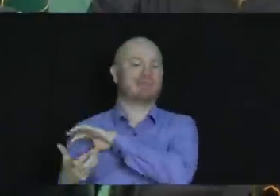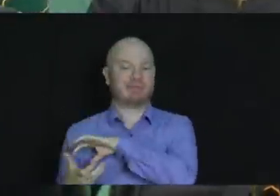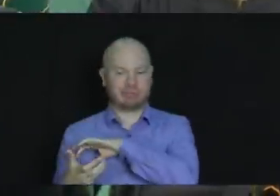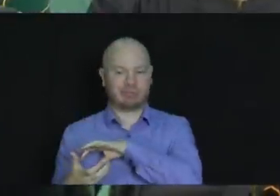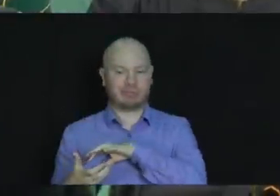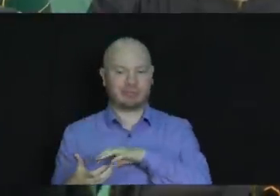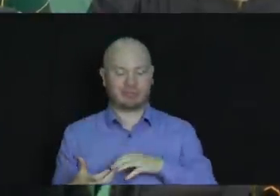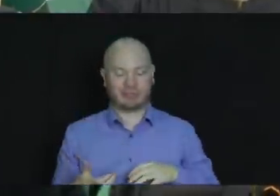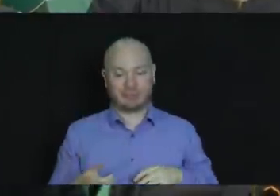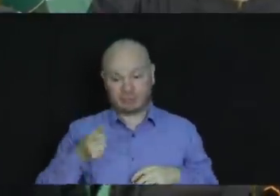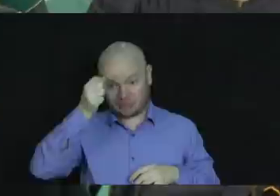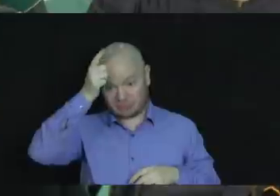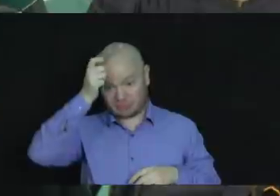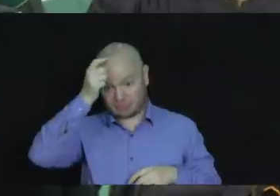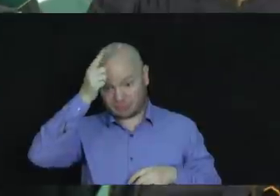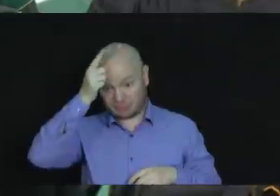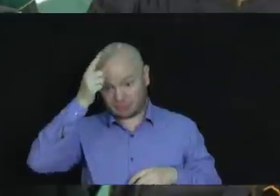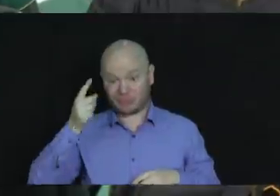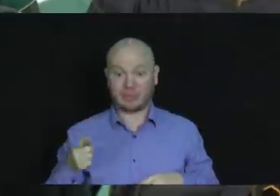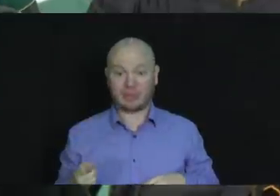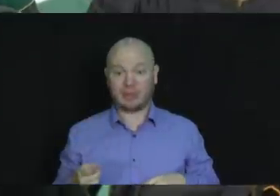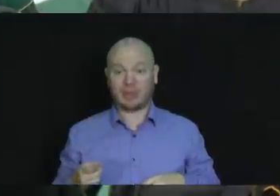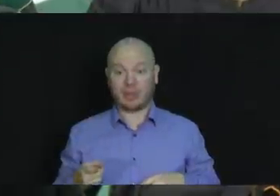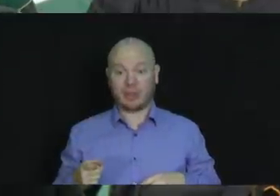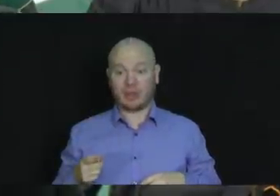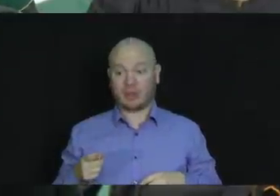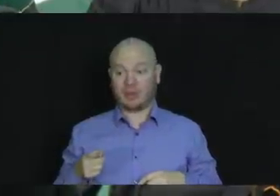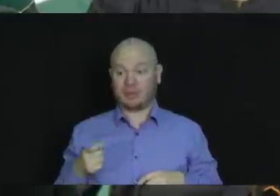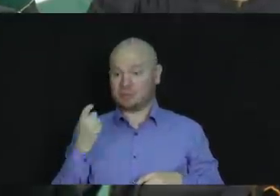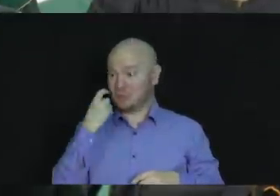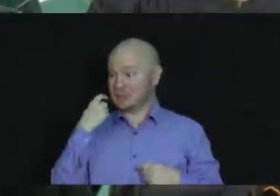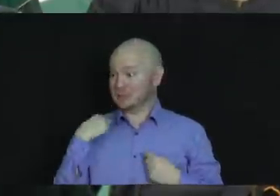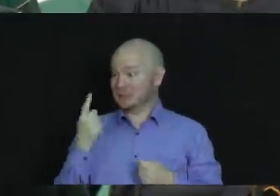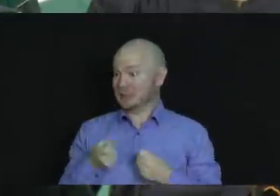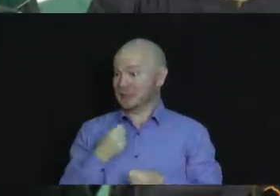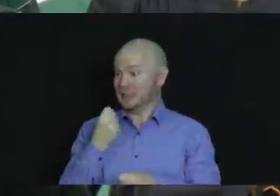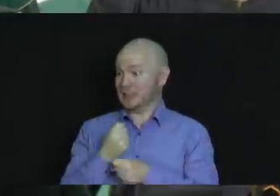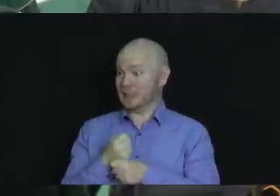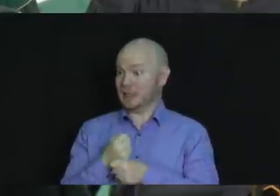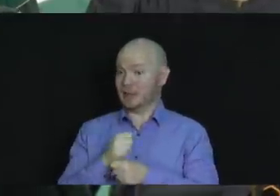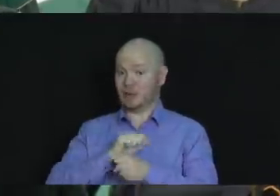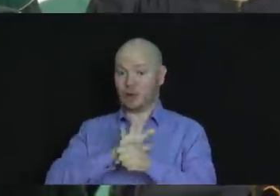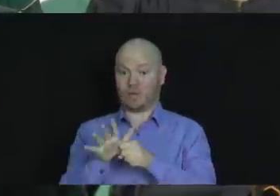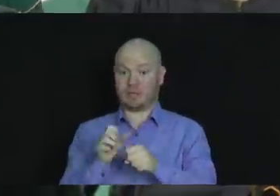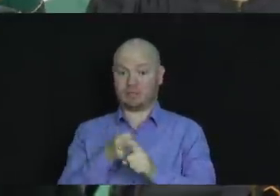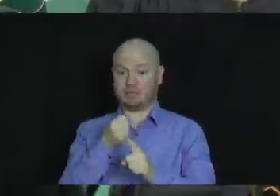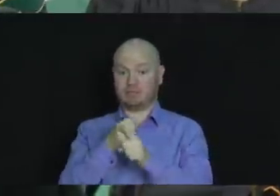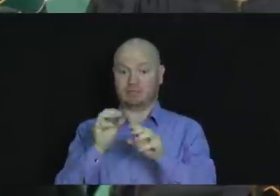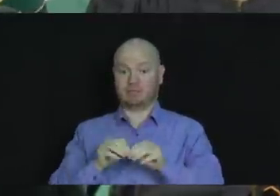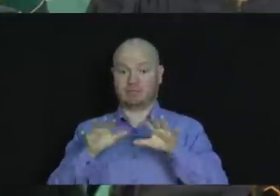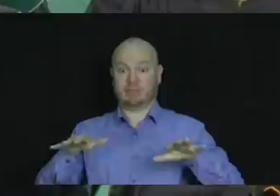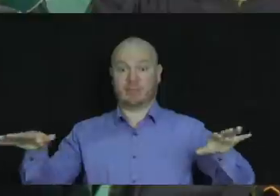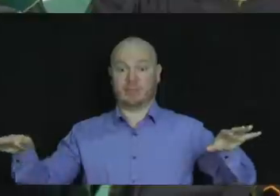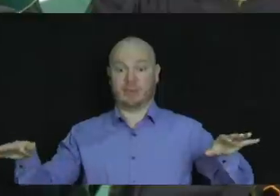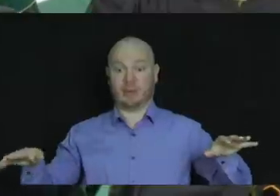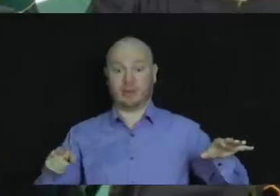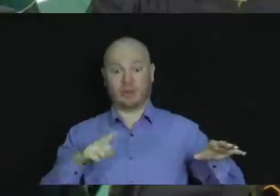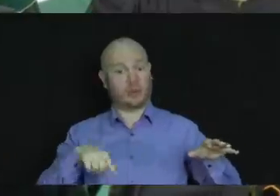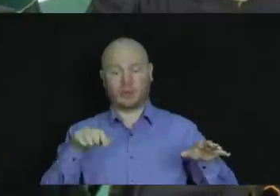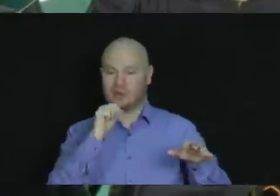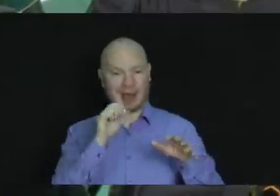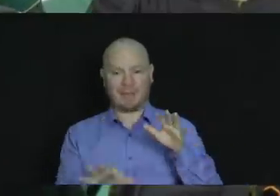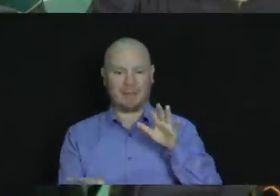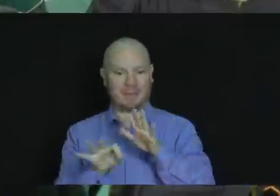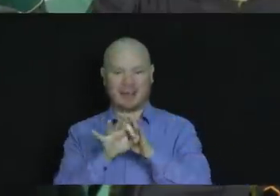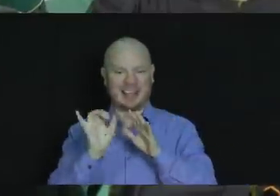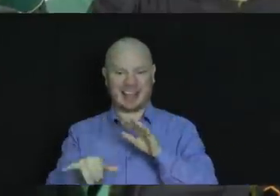did not choose to graduate amid a global pandemic. This moment in time has chosen you, and you have risen